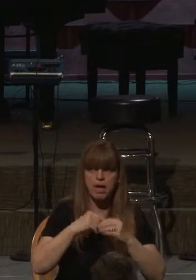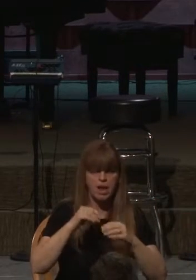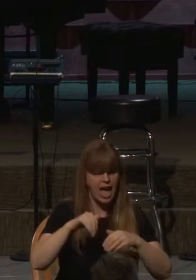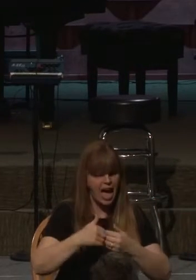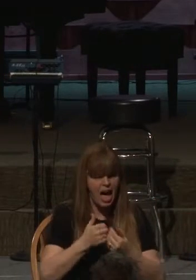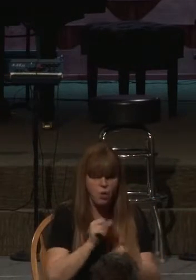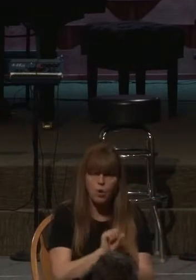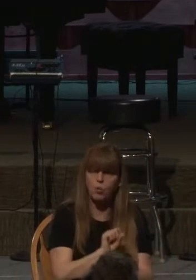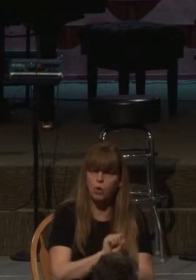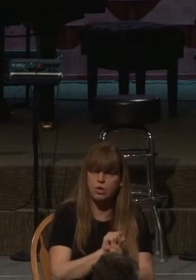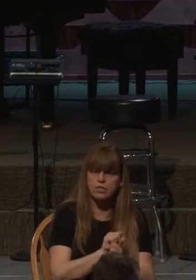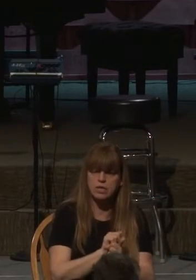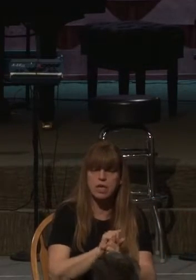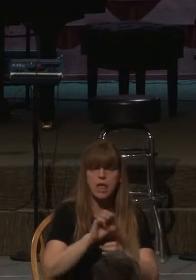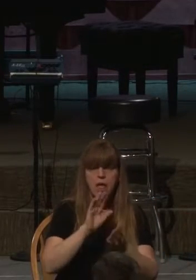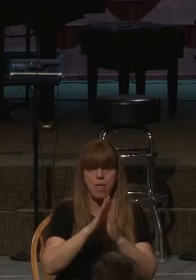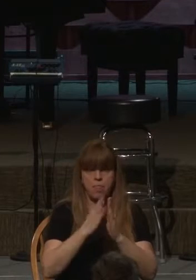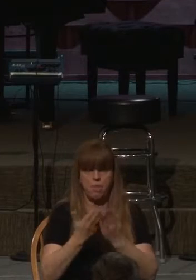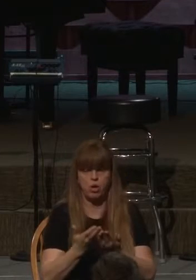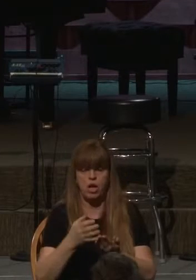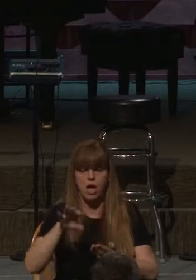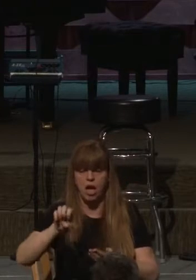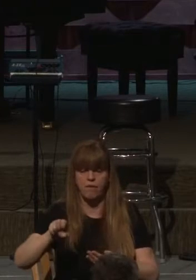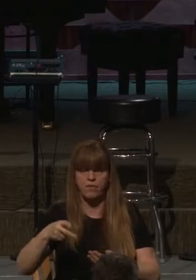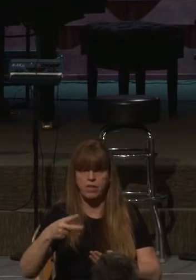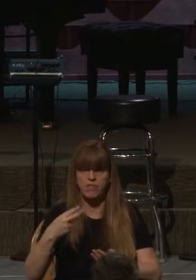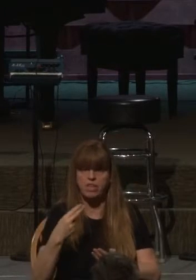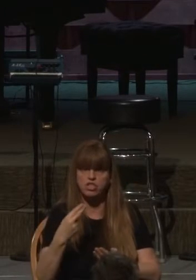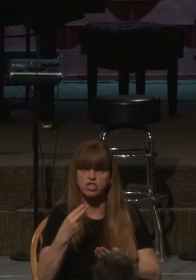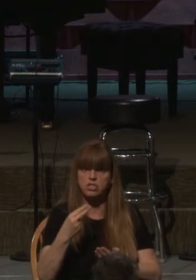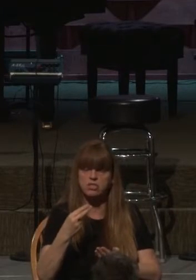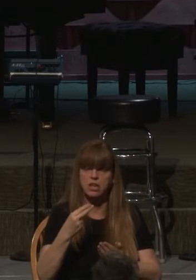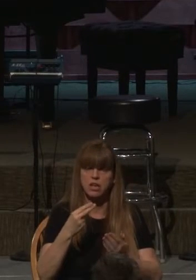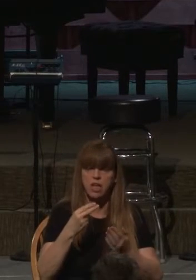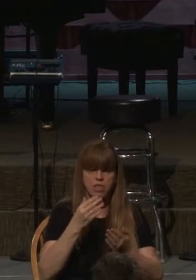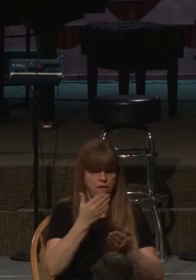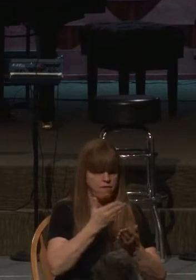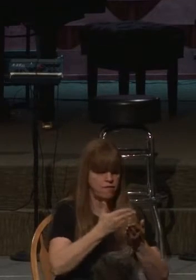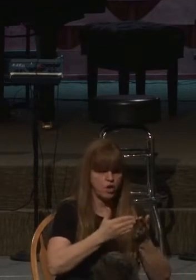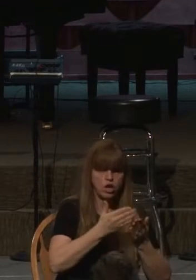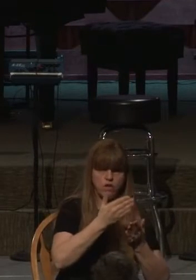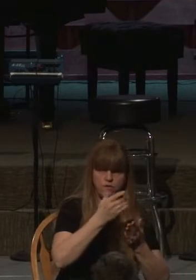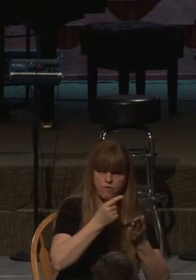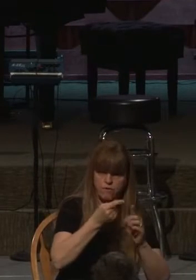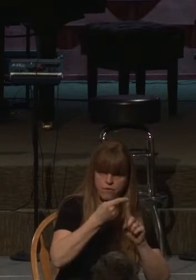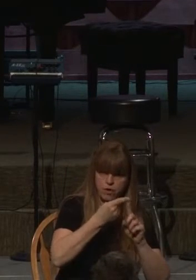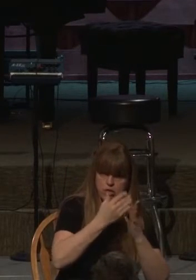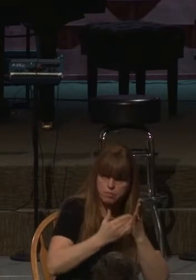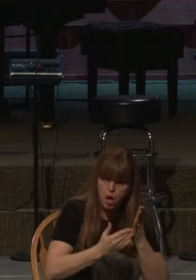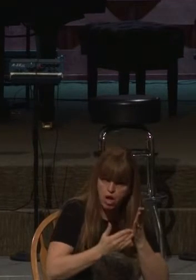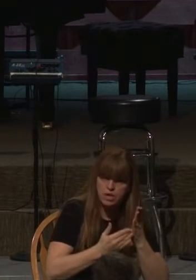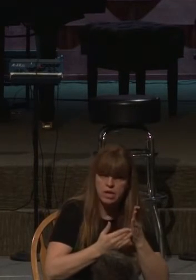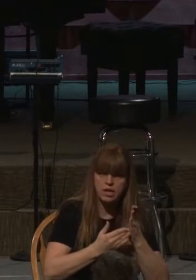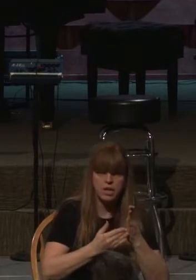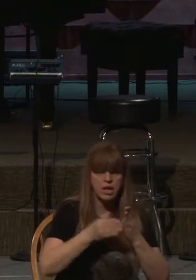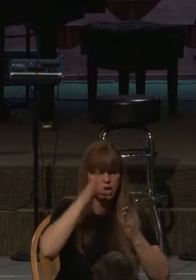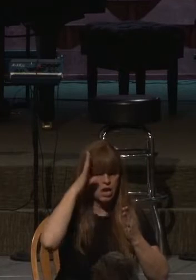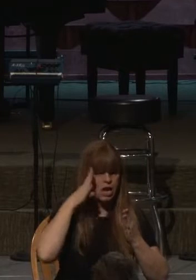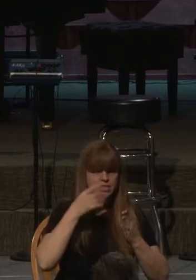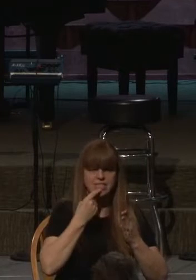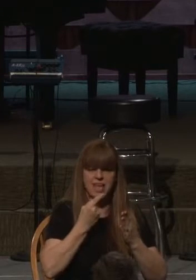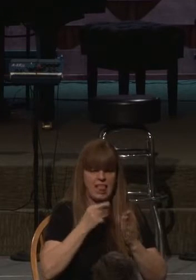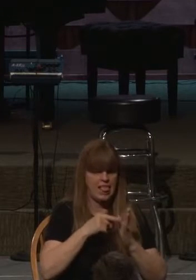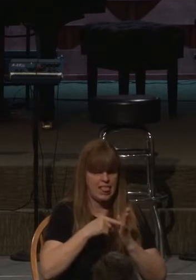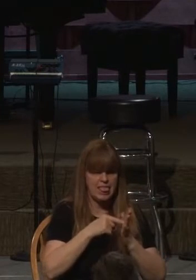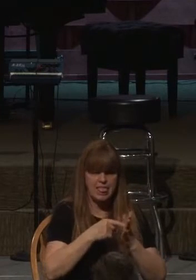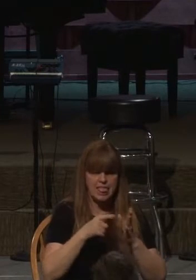get into the book of Ephesians, basically, in that first half, it's like you're pulling back the curtain and God is saying, let me show you